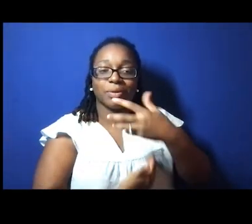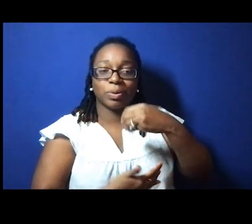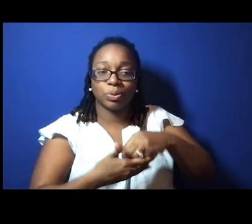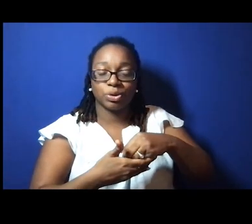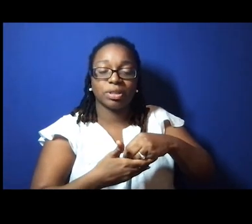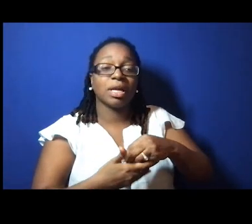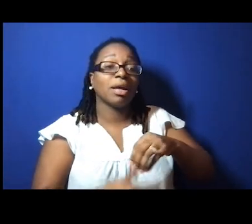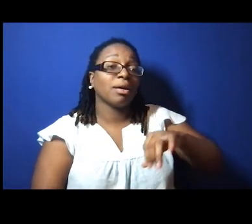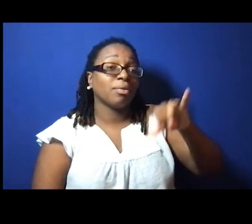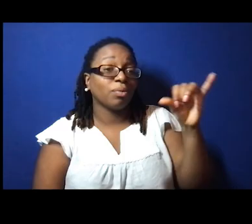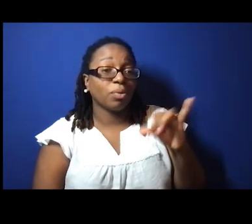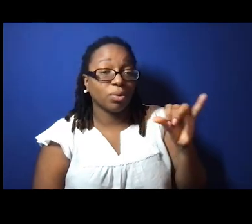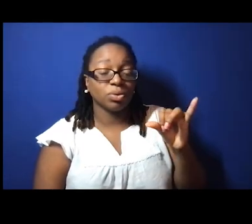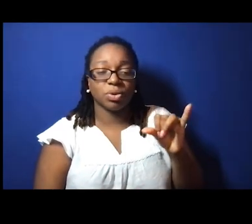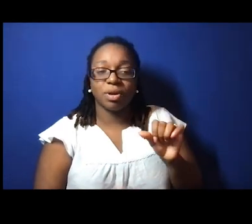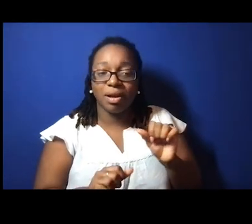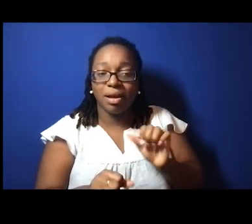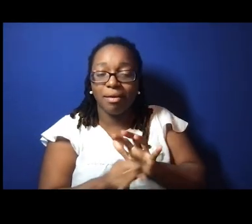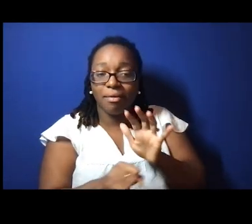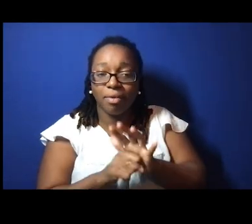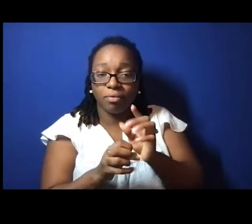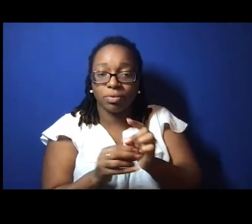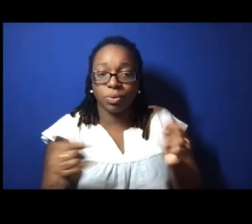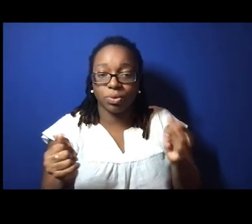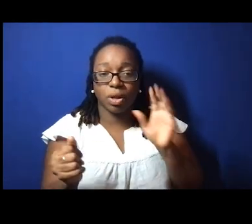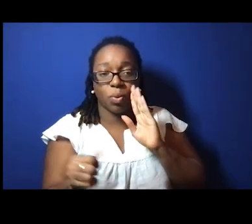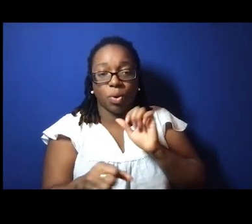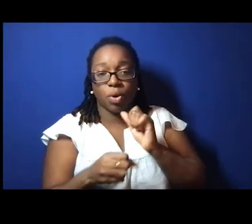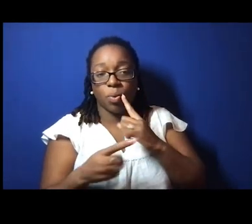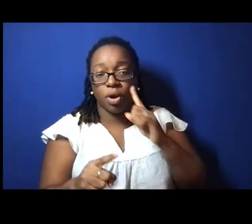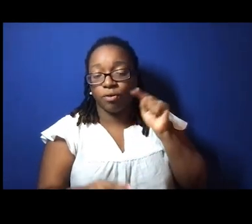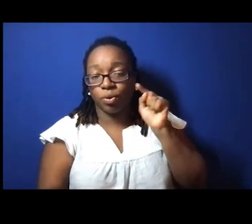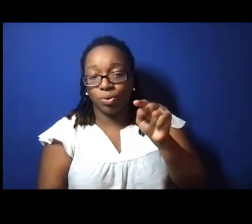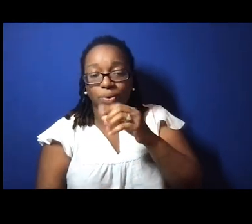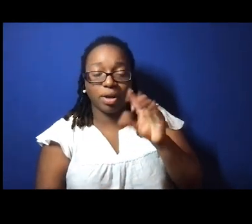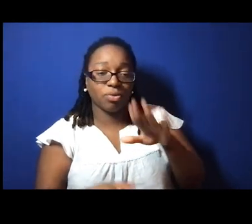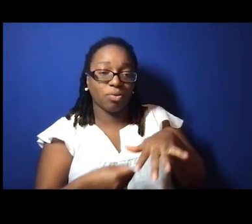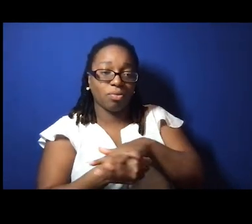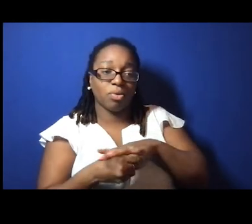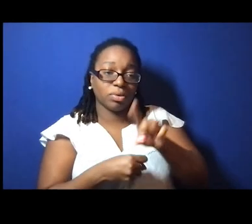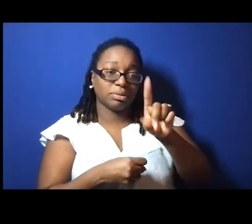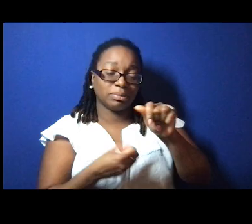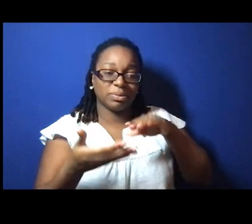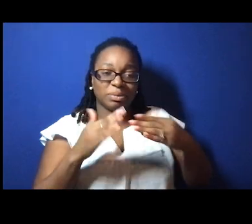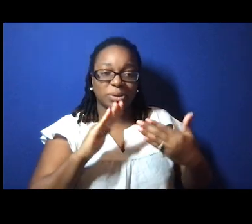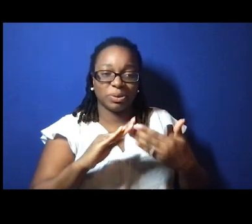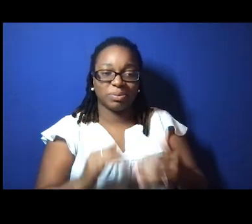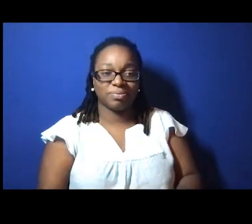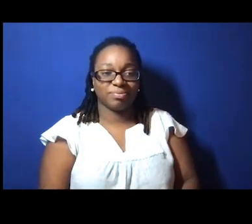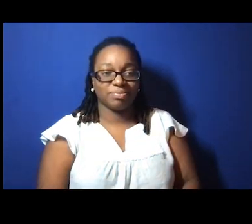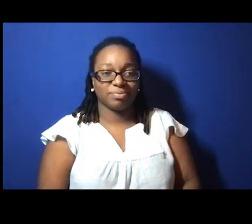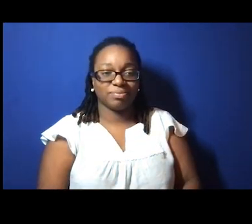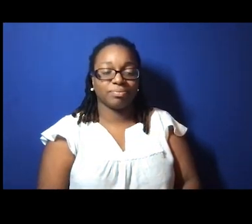accessibility and inclusion, as well as feasible solutions that work for you and your local disability